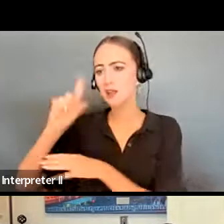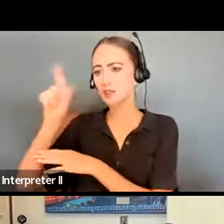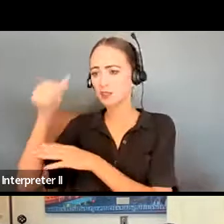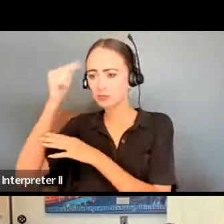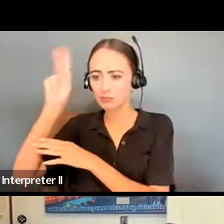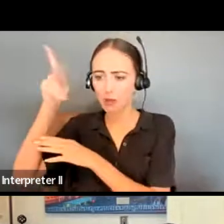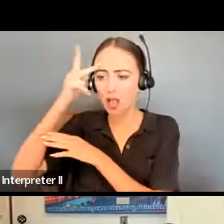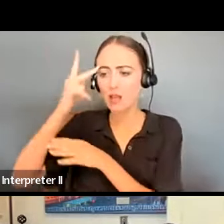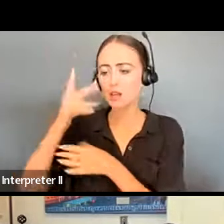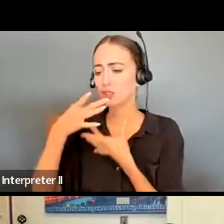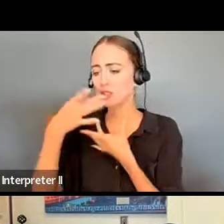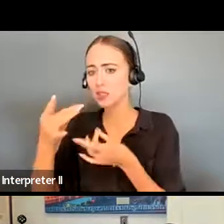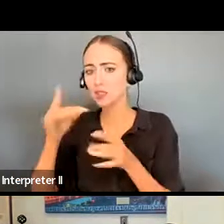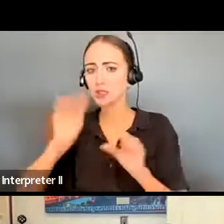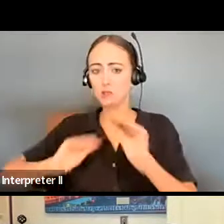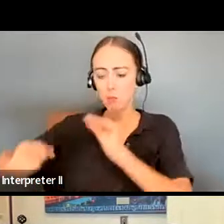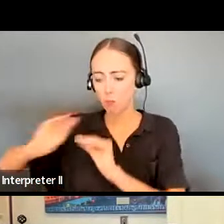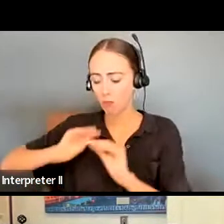and migration.